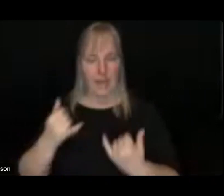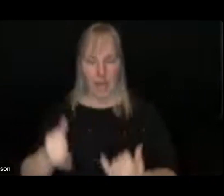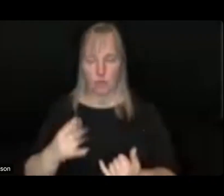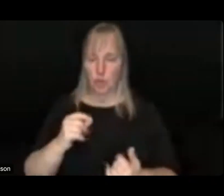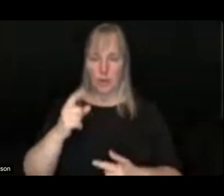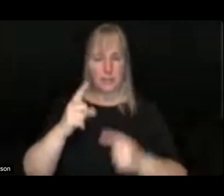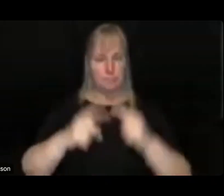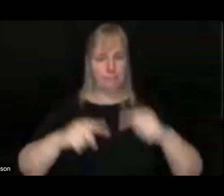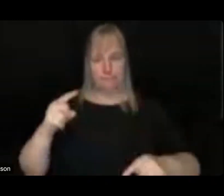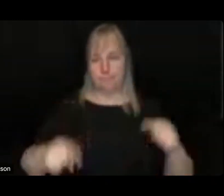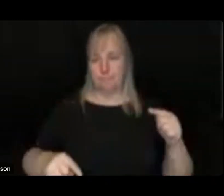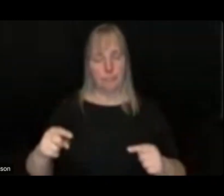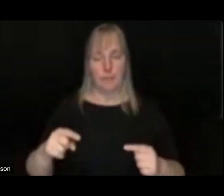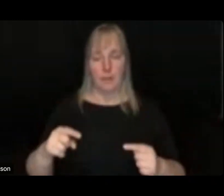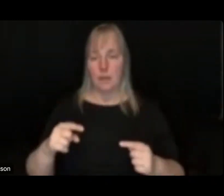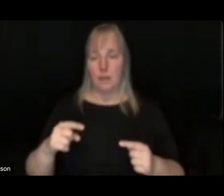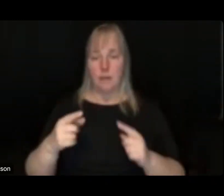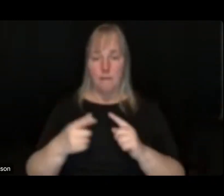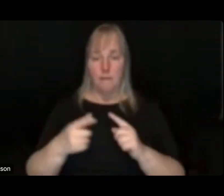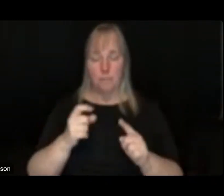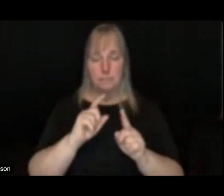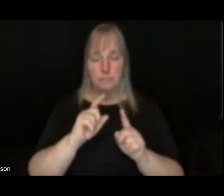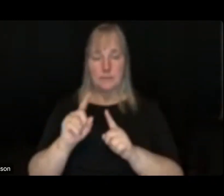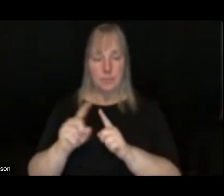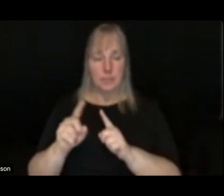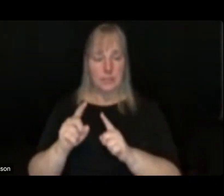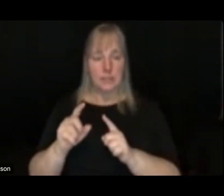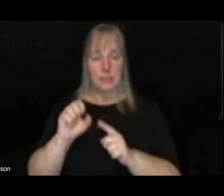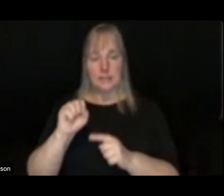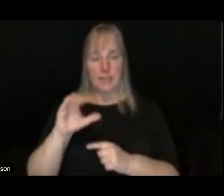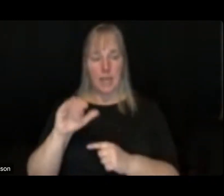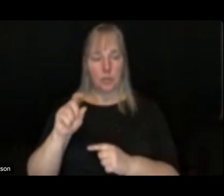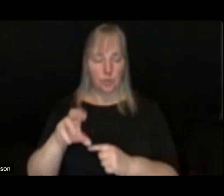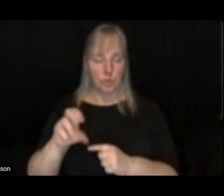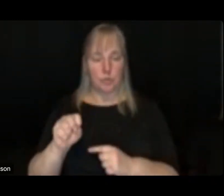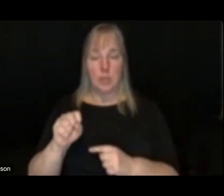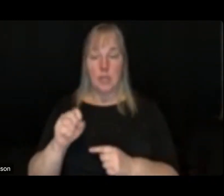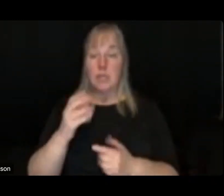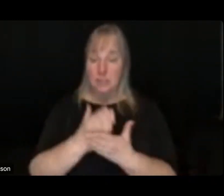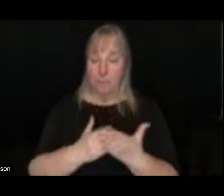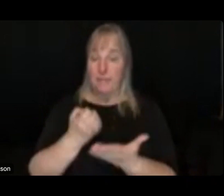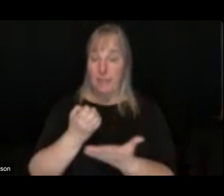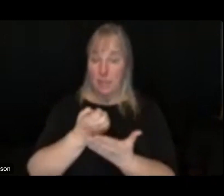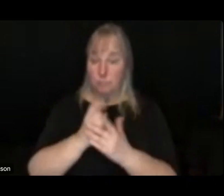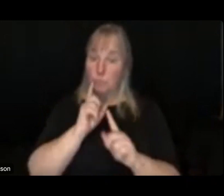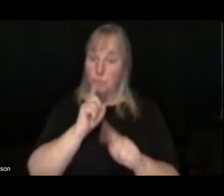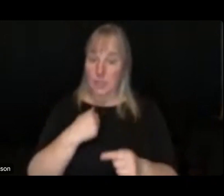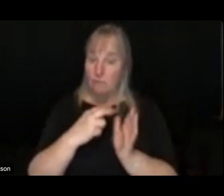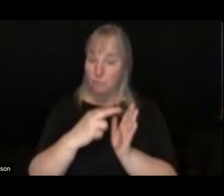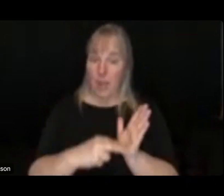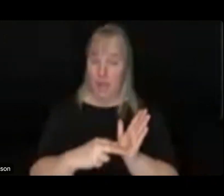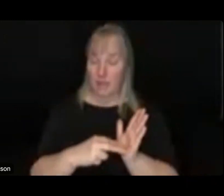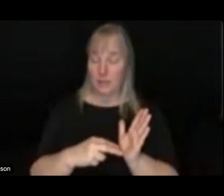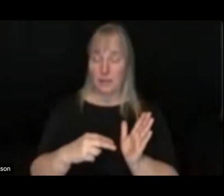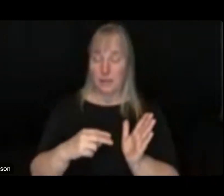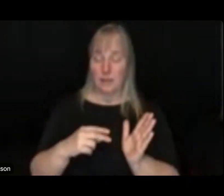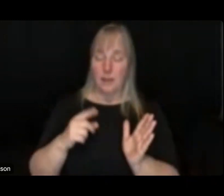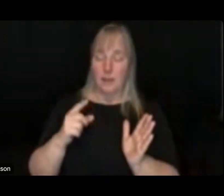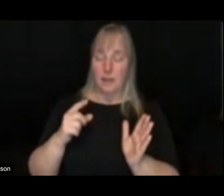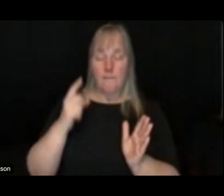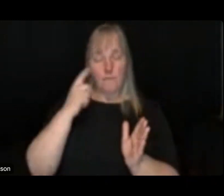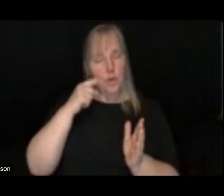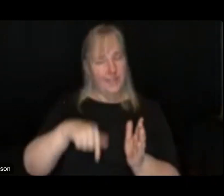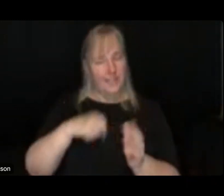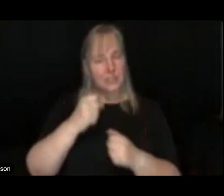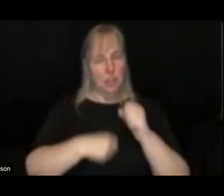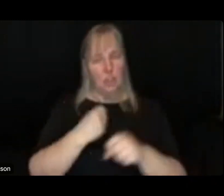because from the sector side also. And I think some of the economic reports that I've read that they don't think it's going to be for this year,